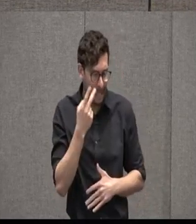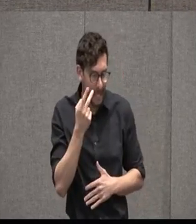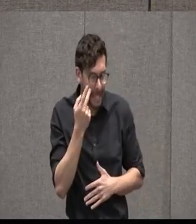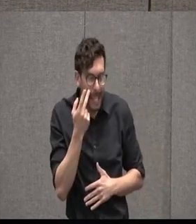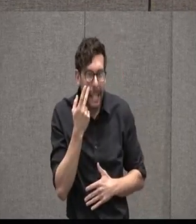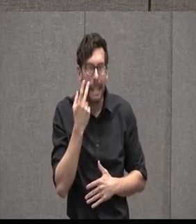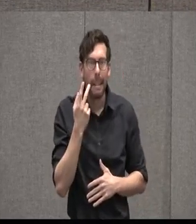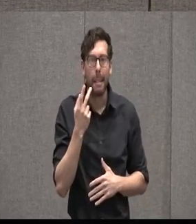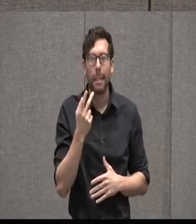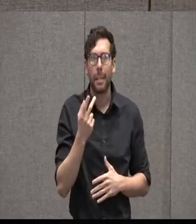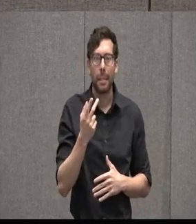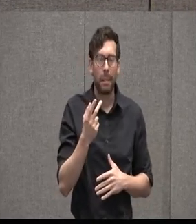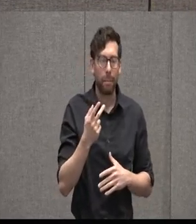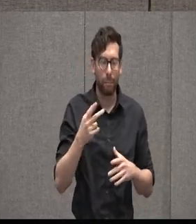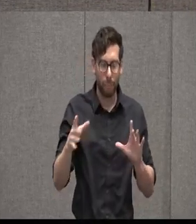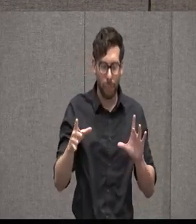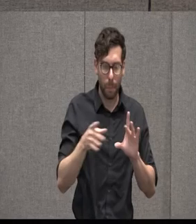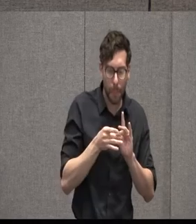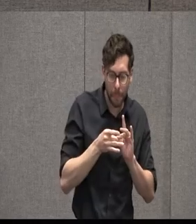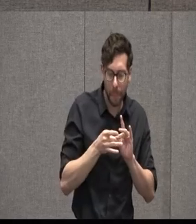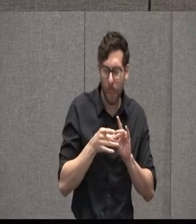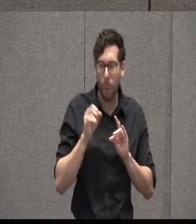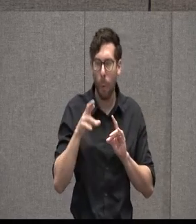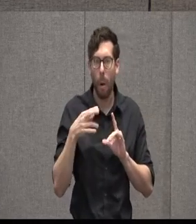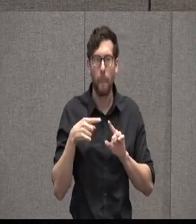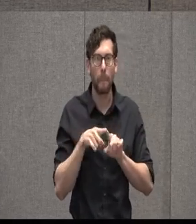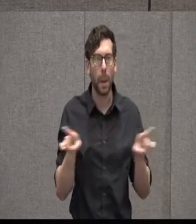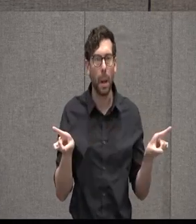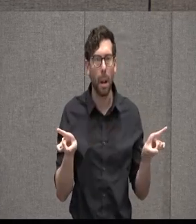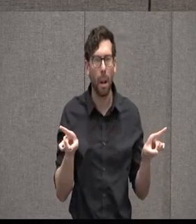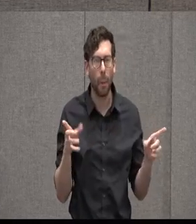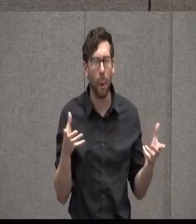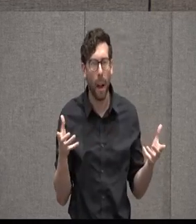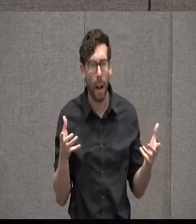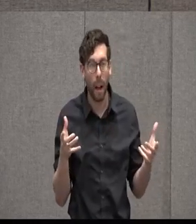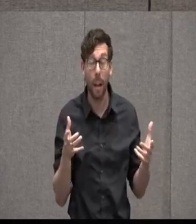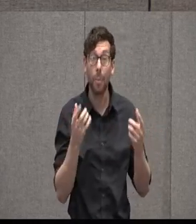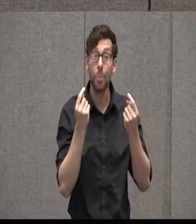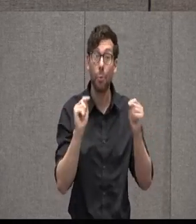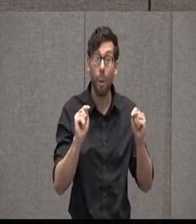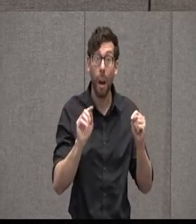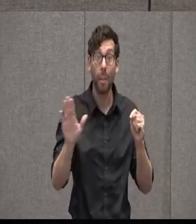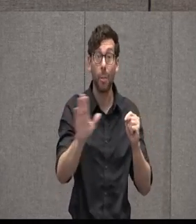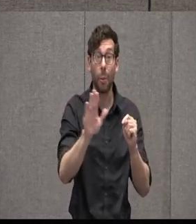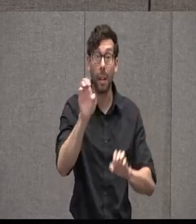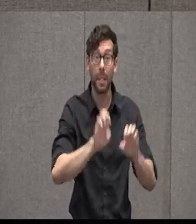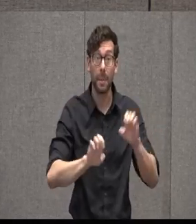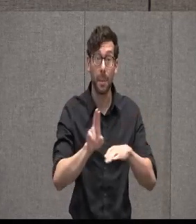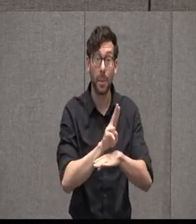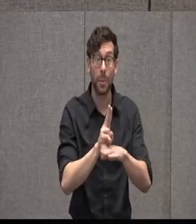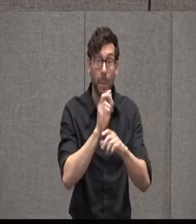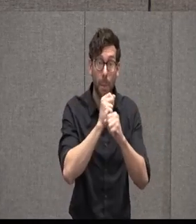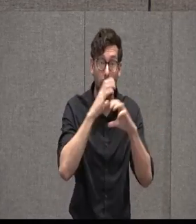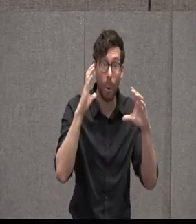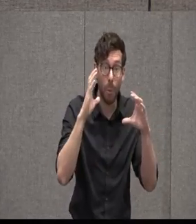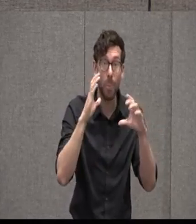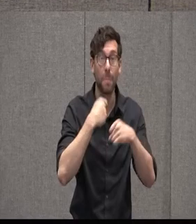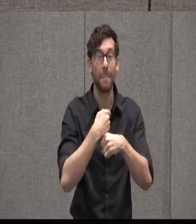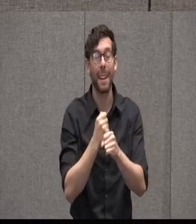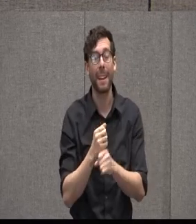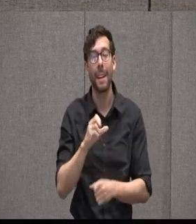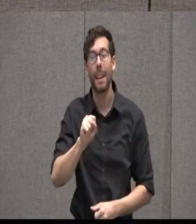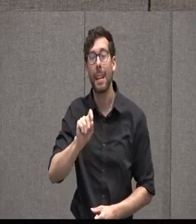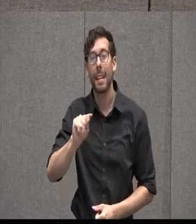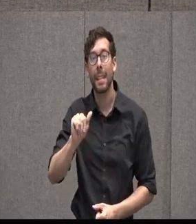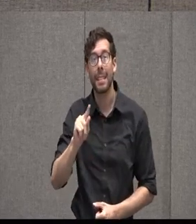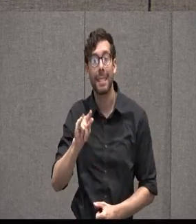and repel. Try out different experiments with a balloon and create static electricity. I found that rubbing